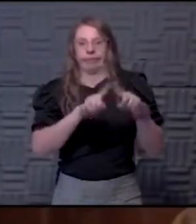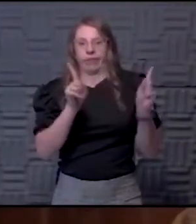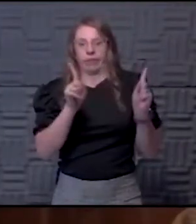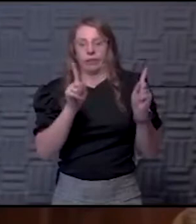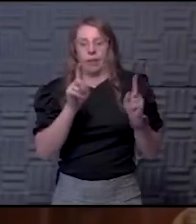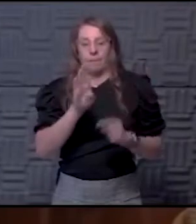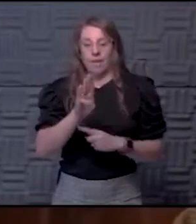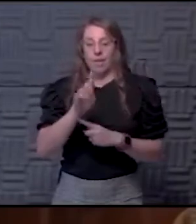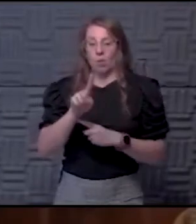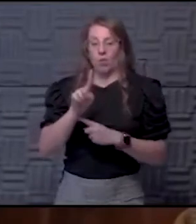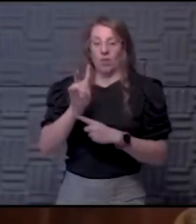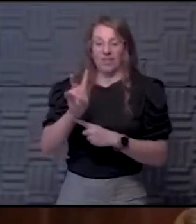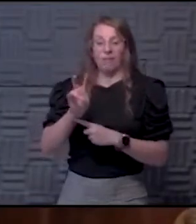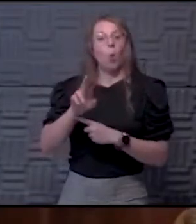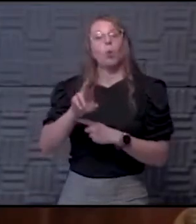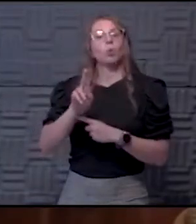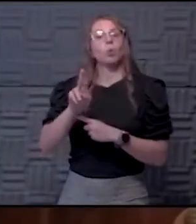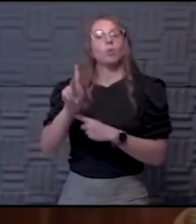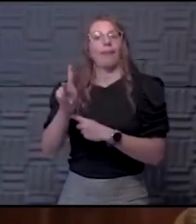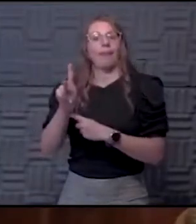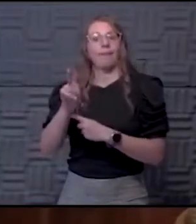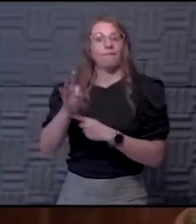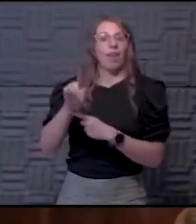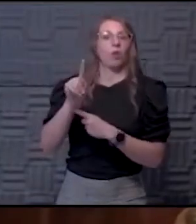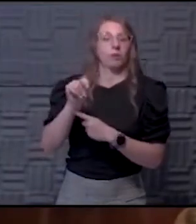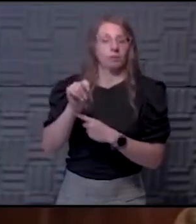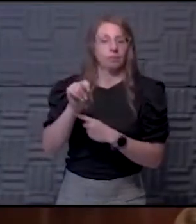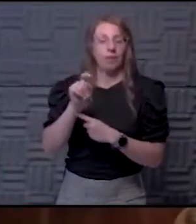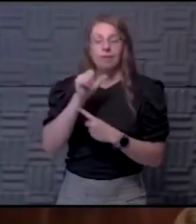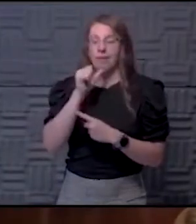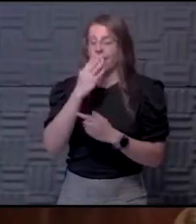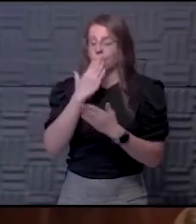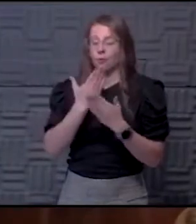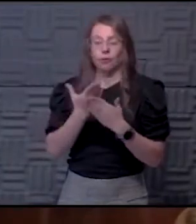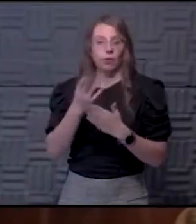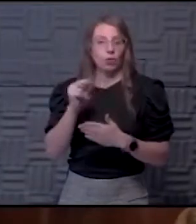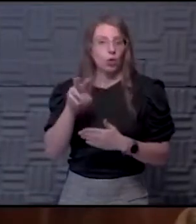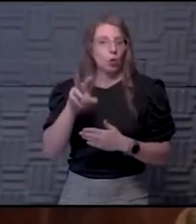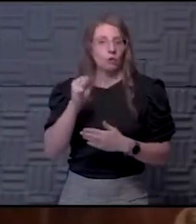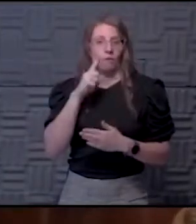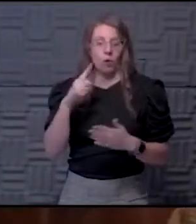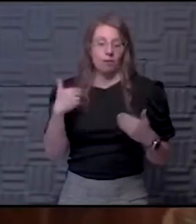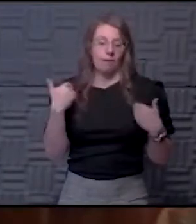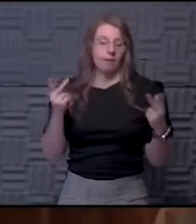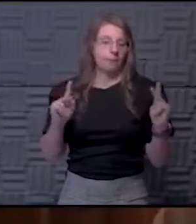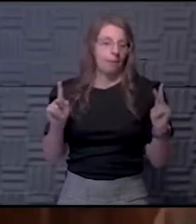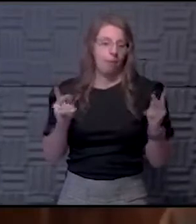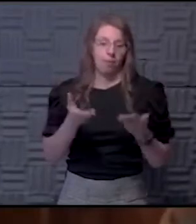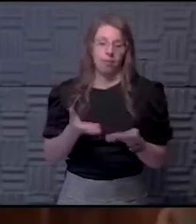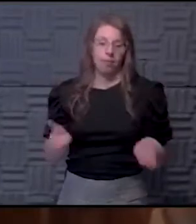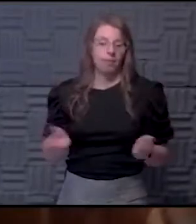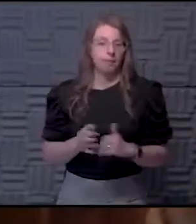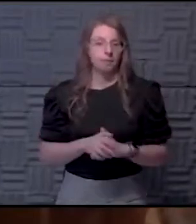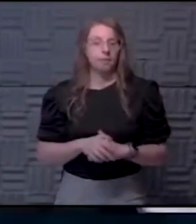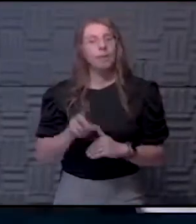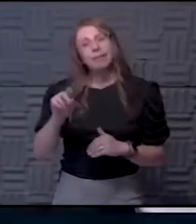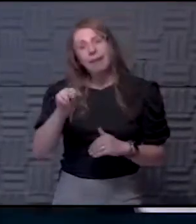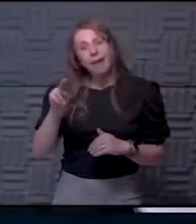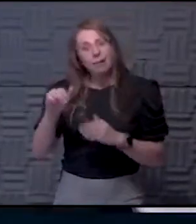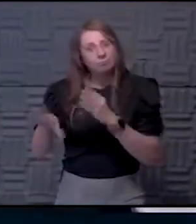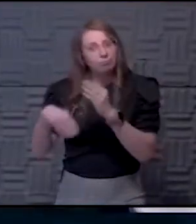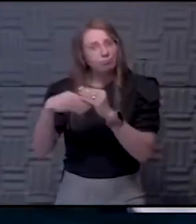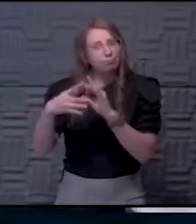the B117 or UK variant is not good news for younger people. Dana, I don't know if you have